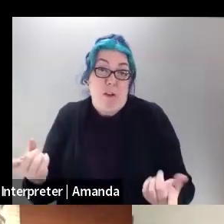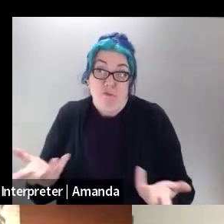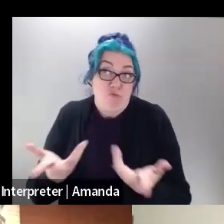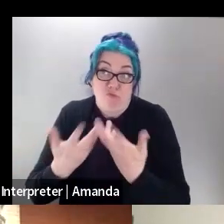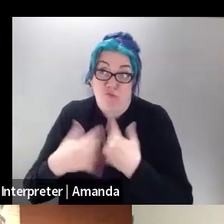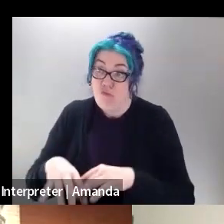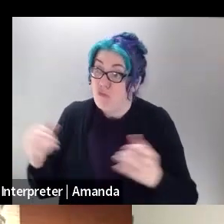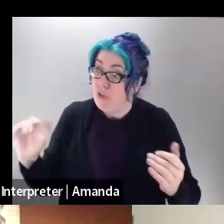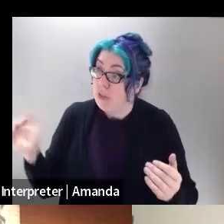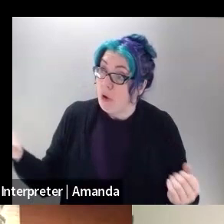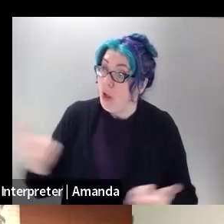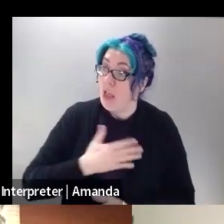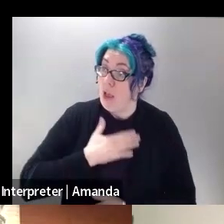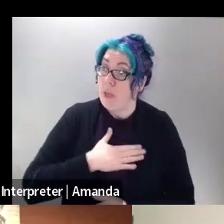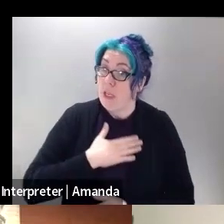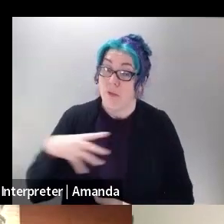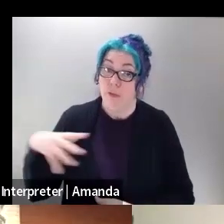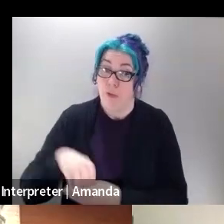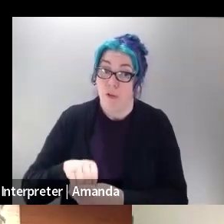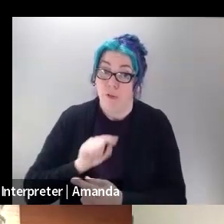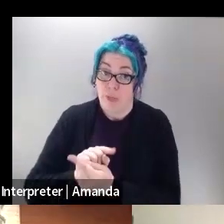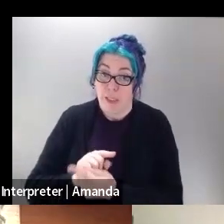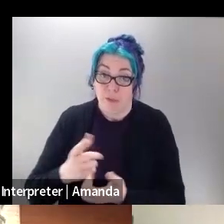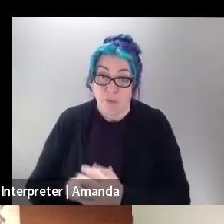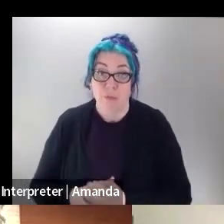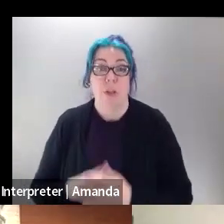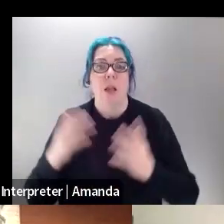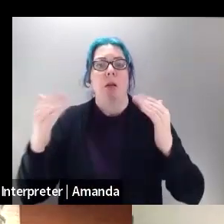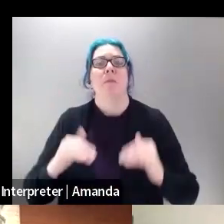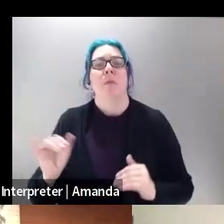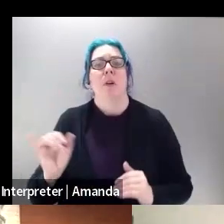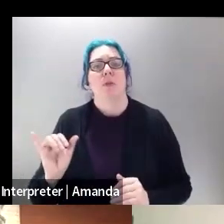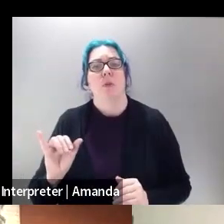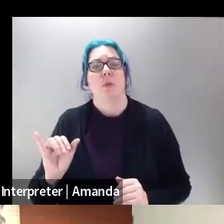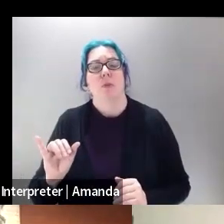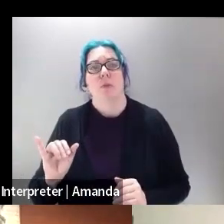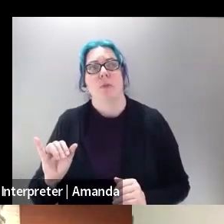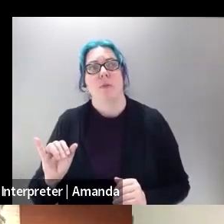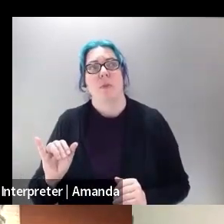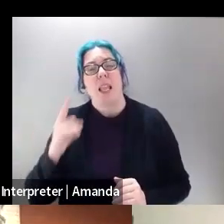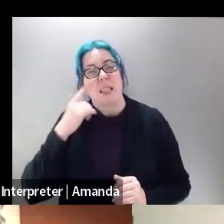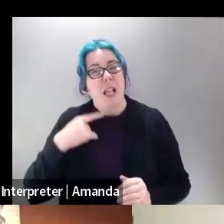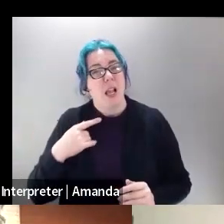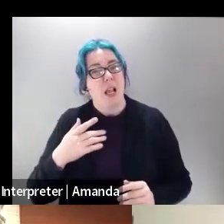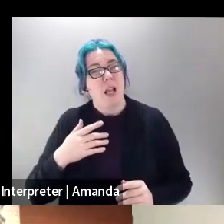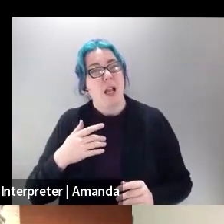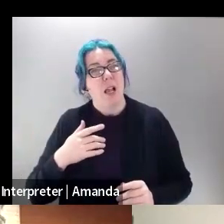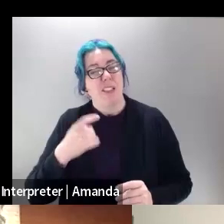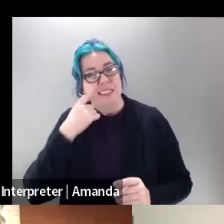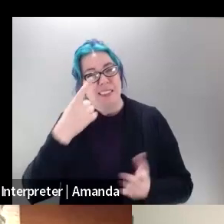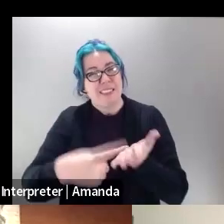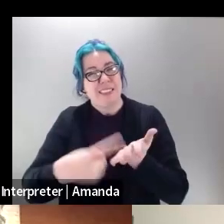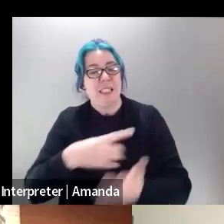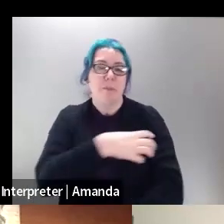I am pretty much upfront with the actors that I am the leader of the room.